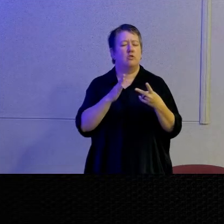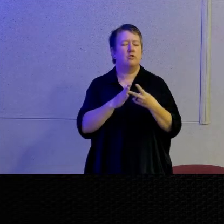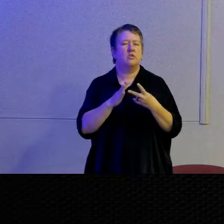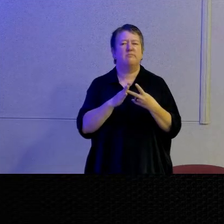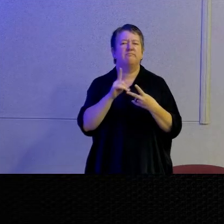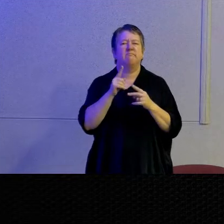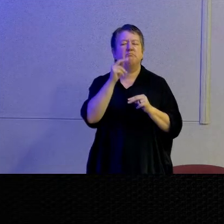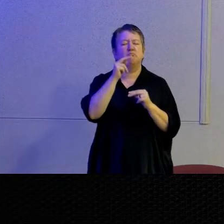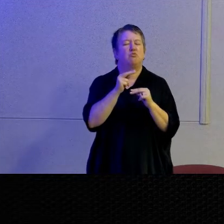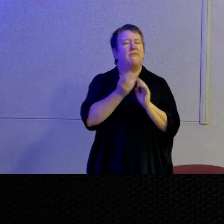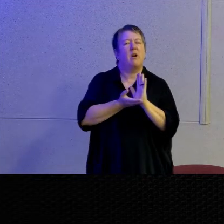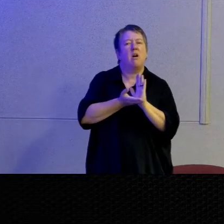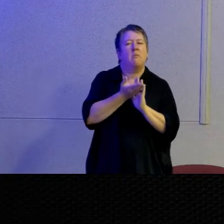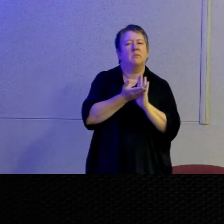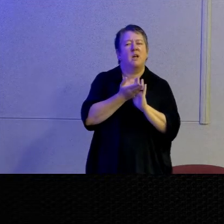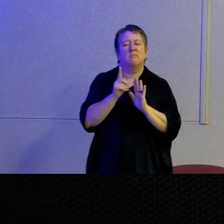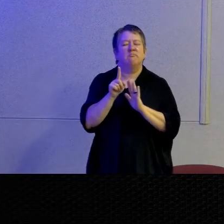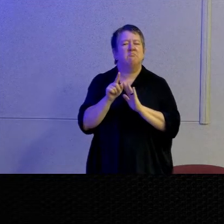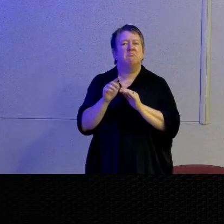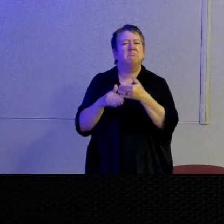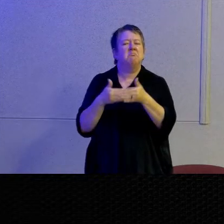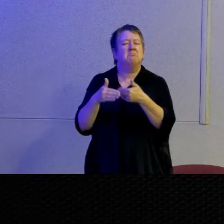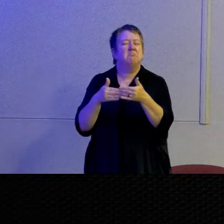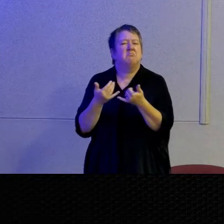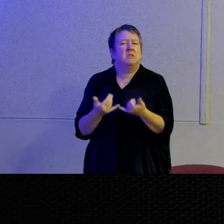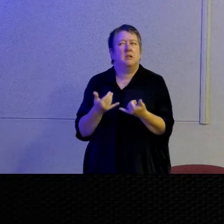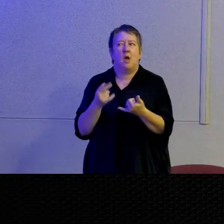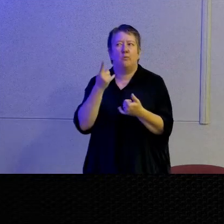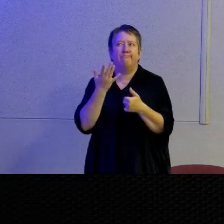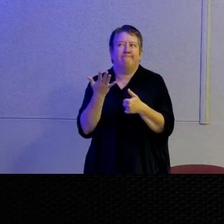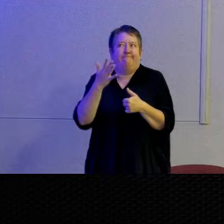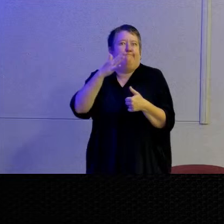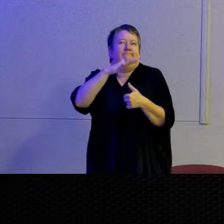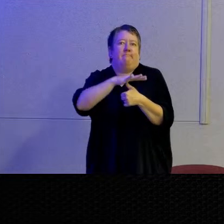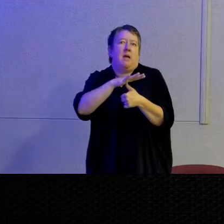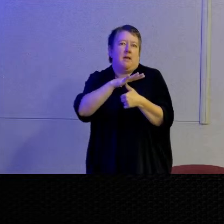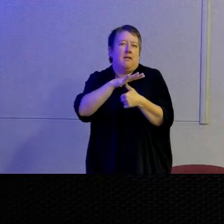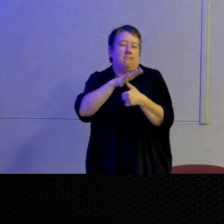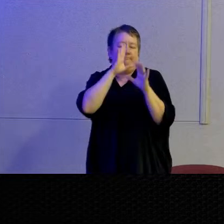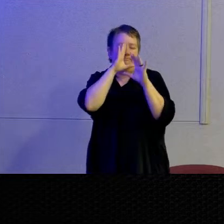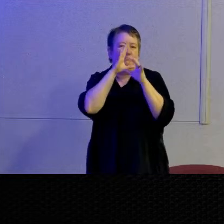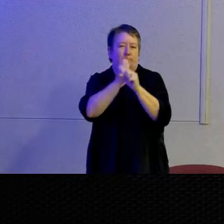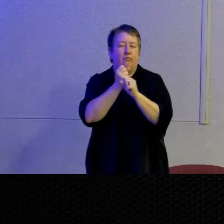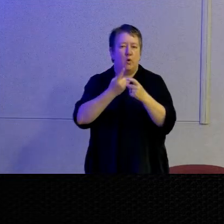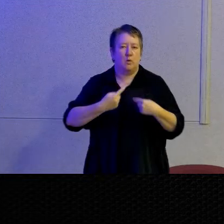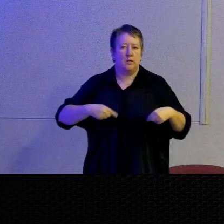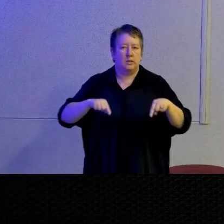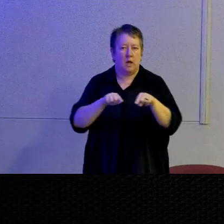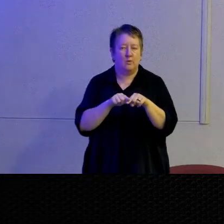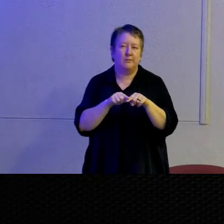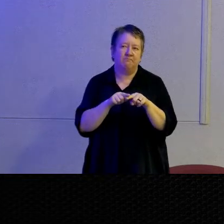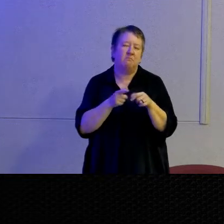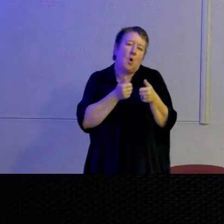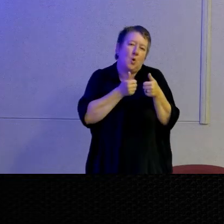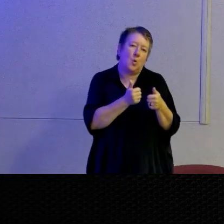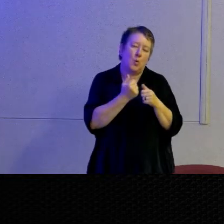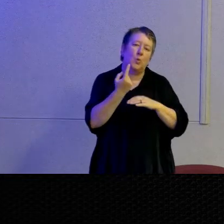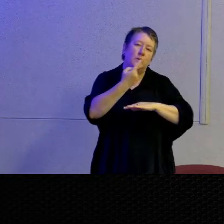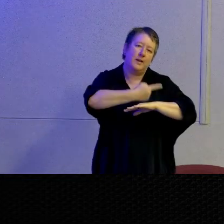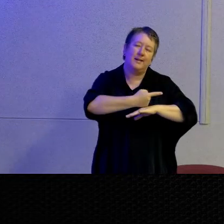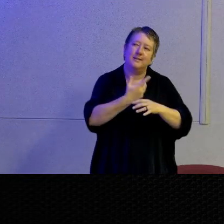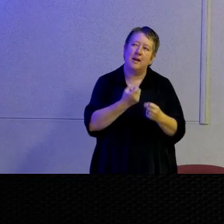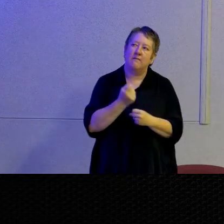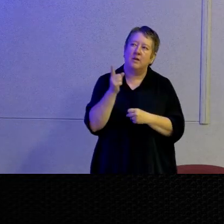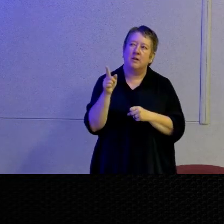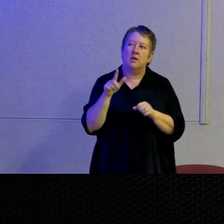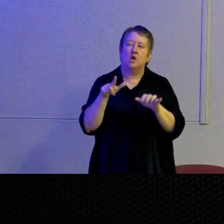up-to-date about what's going on at CERN. I mean, this is our core business, of course. We have our good days. So this is July